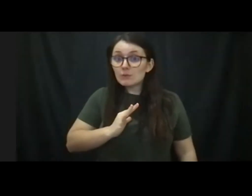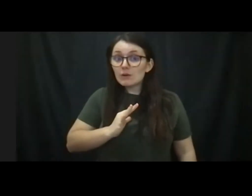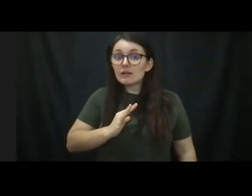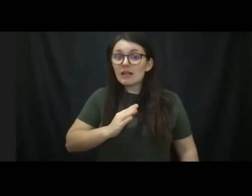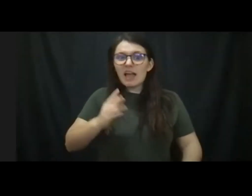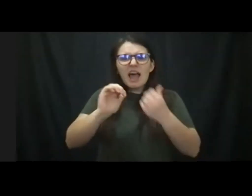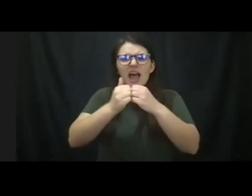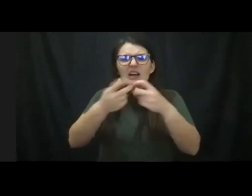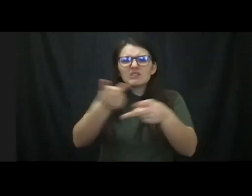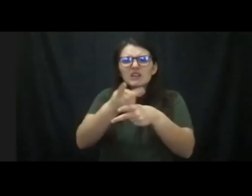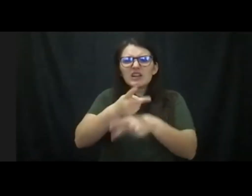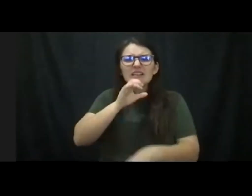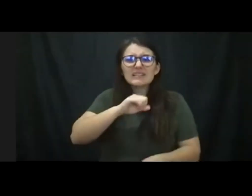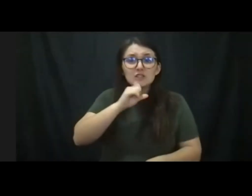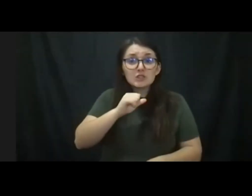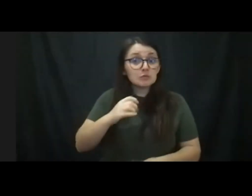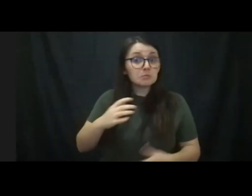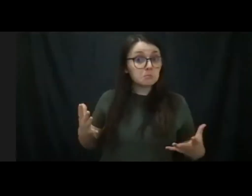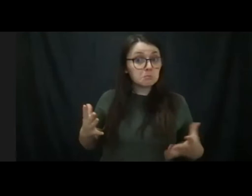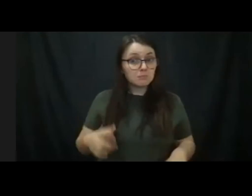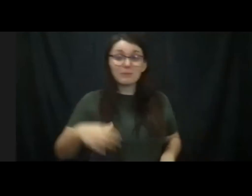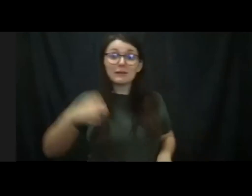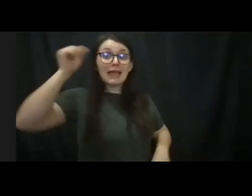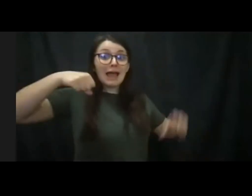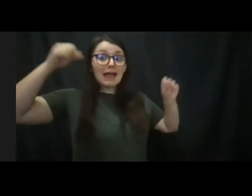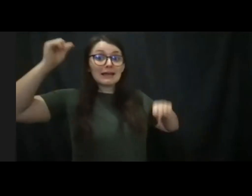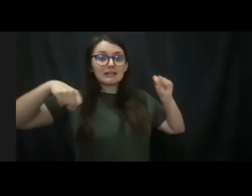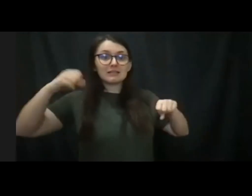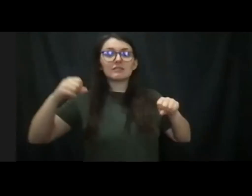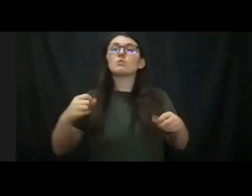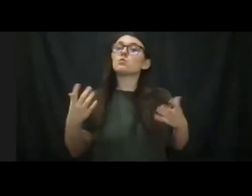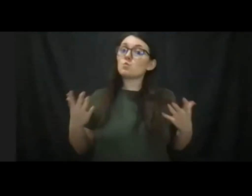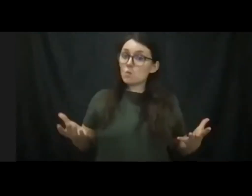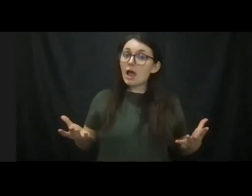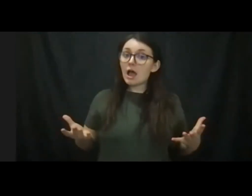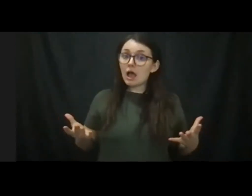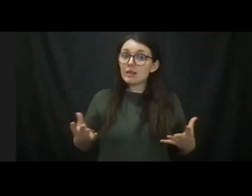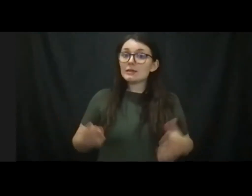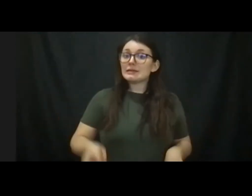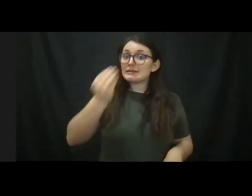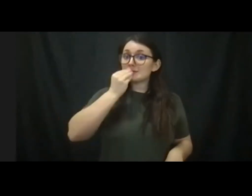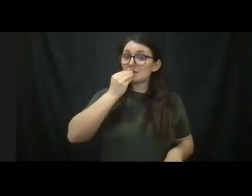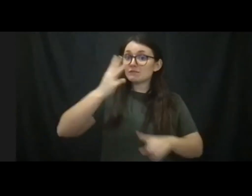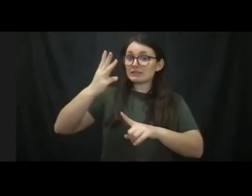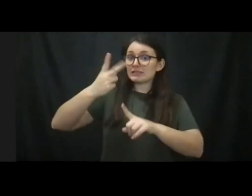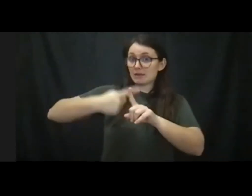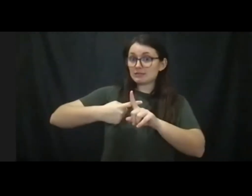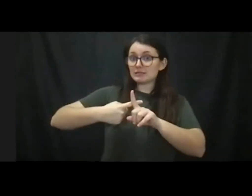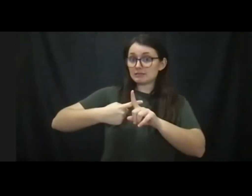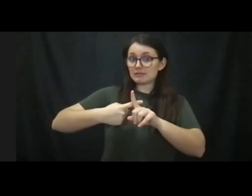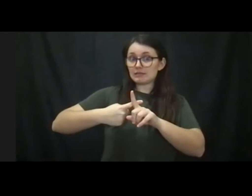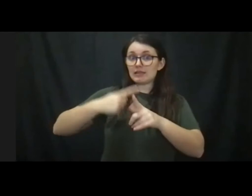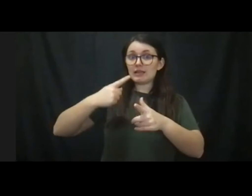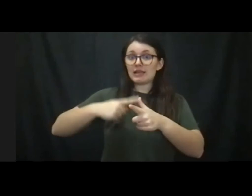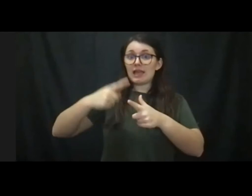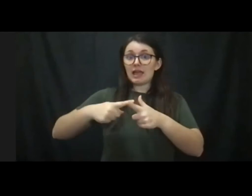they are? Yes. Well, baleen whales eat for 6 months, and then they